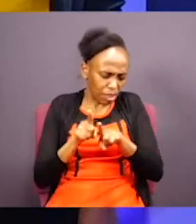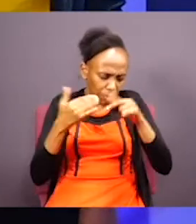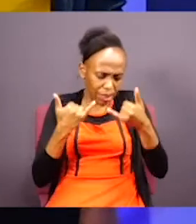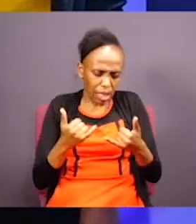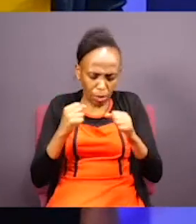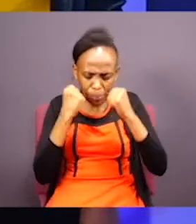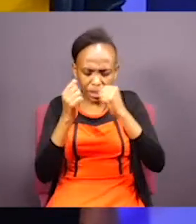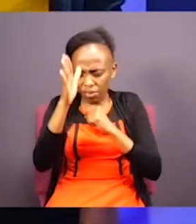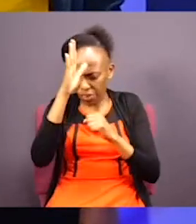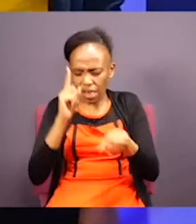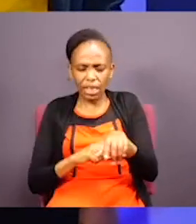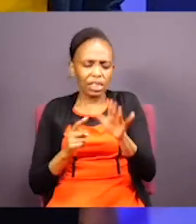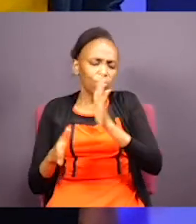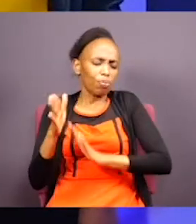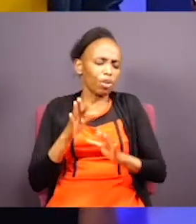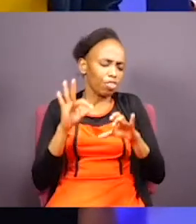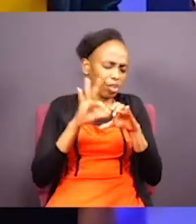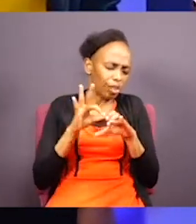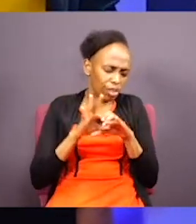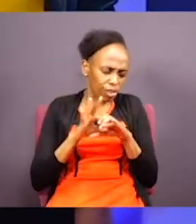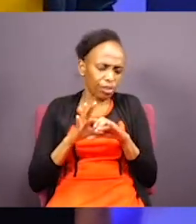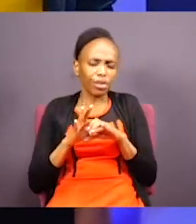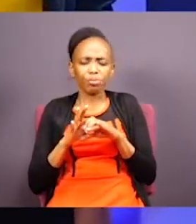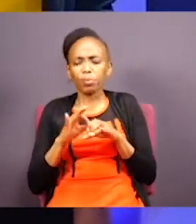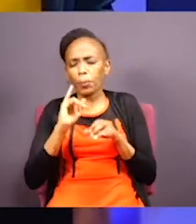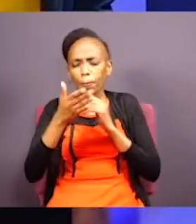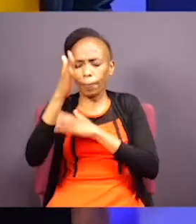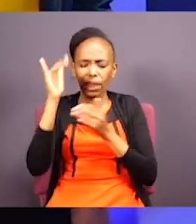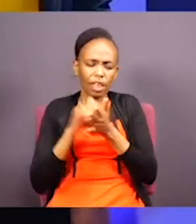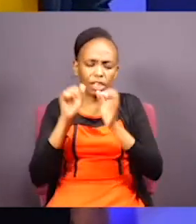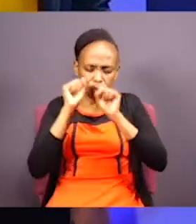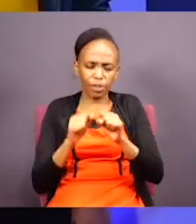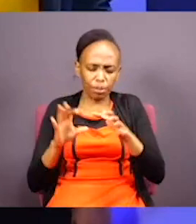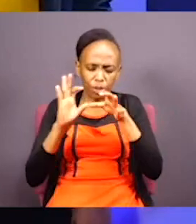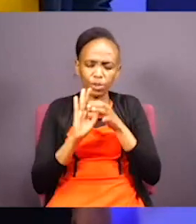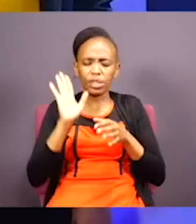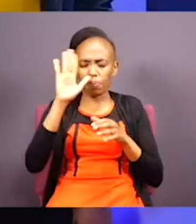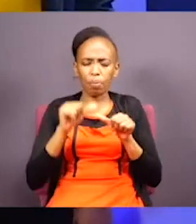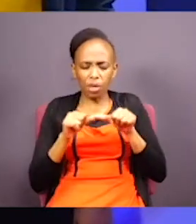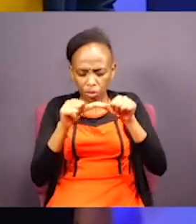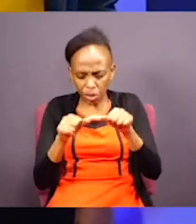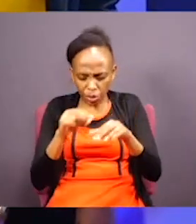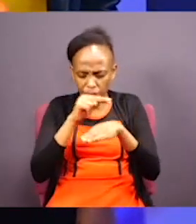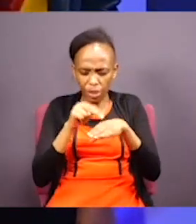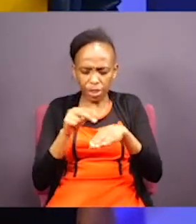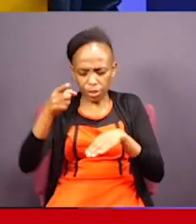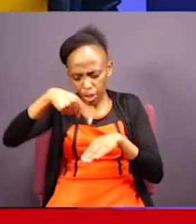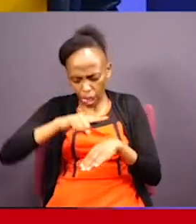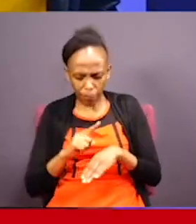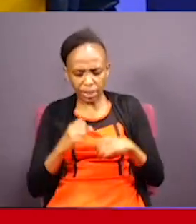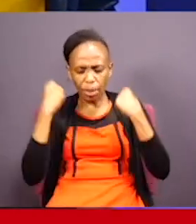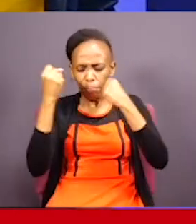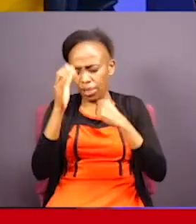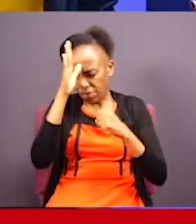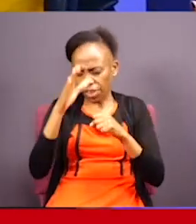Father, as we are preparing for the next election, Jehovah, that may your unity prevail in our nation. Mighty Father, from